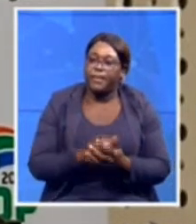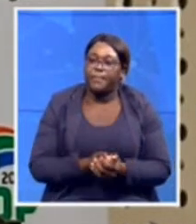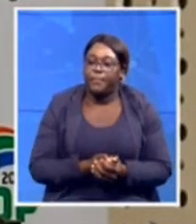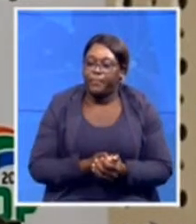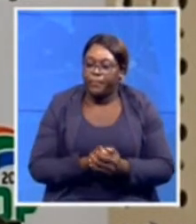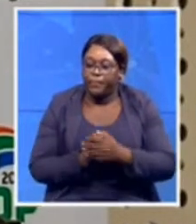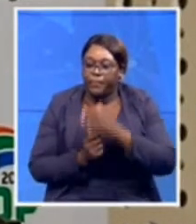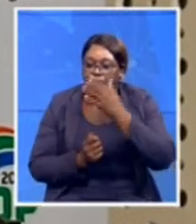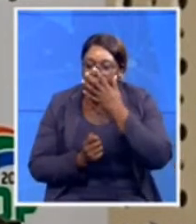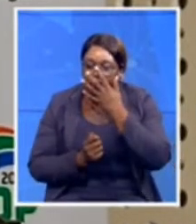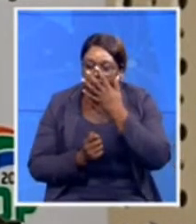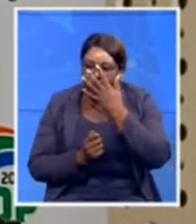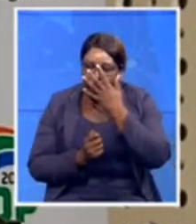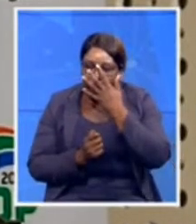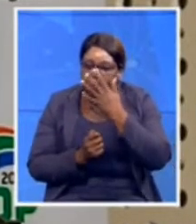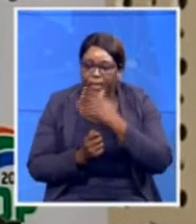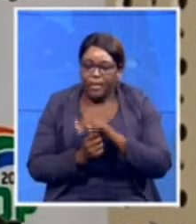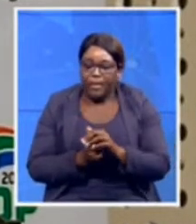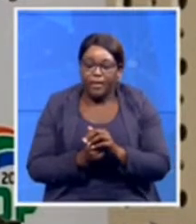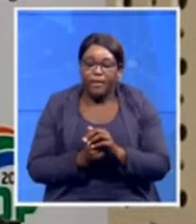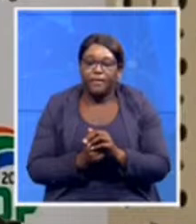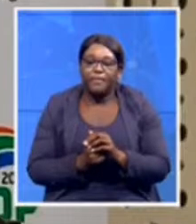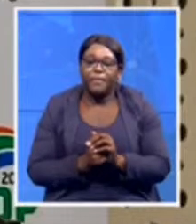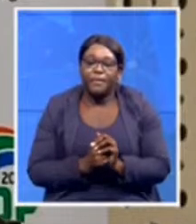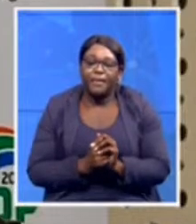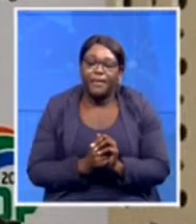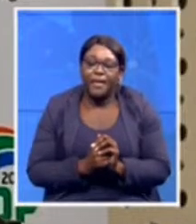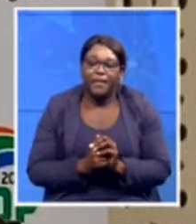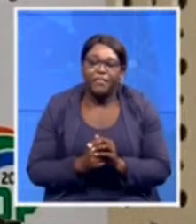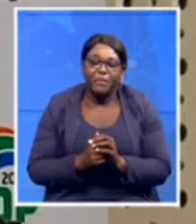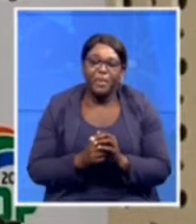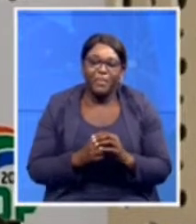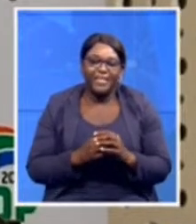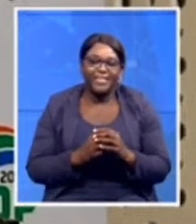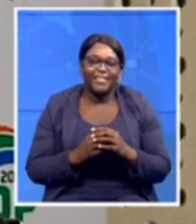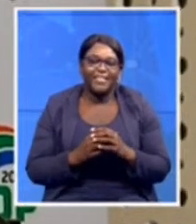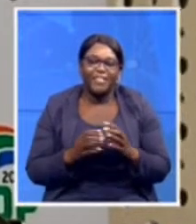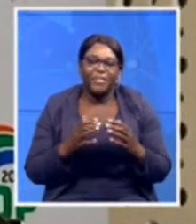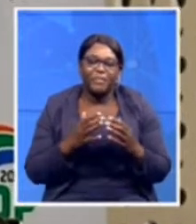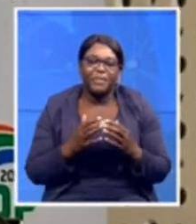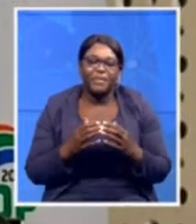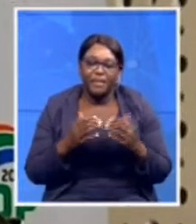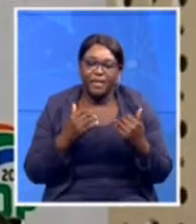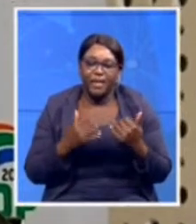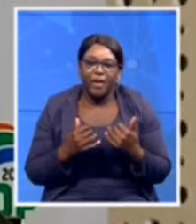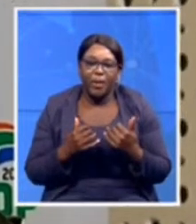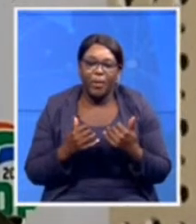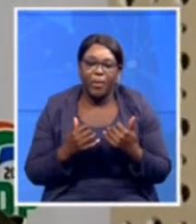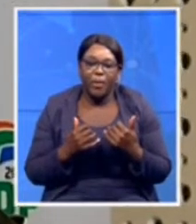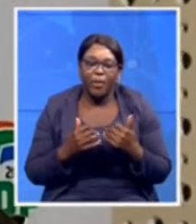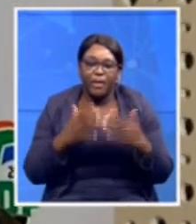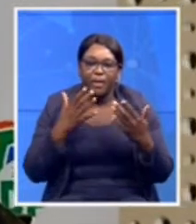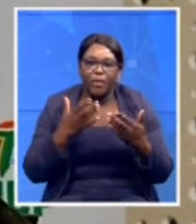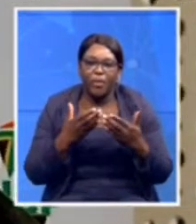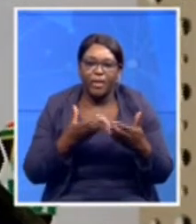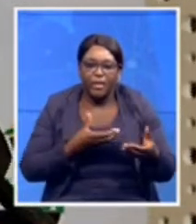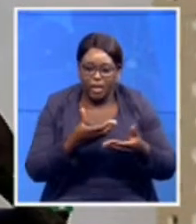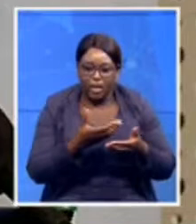wanted to share. It could be a lot longer, but we can engage in the question and answer session should there be anything else that colleagues want to find